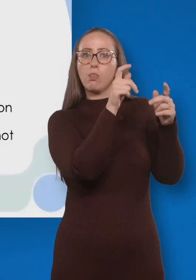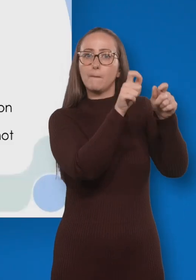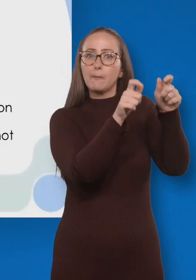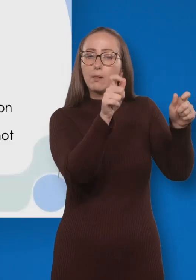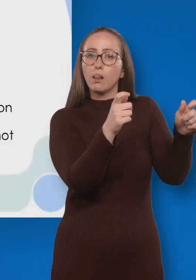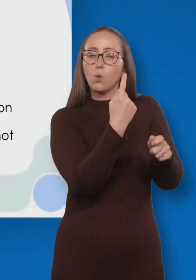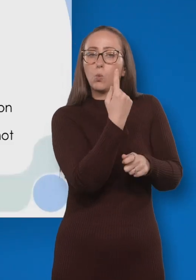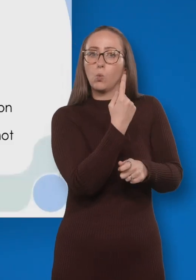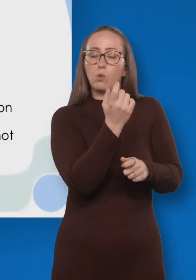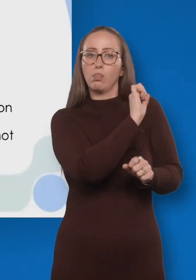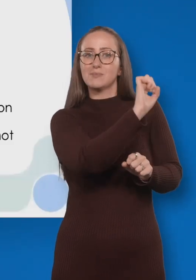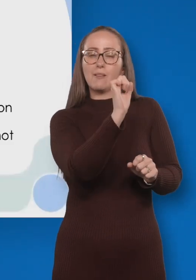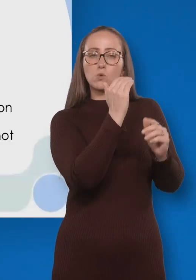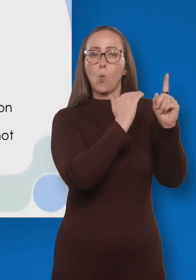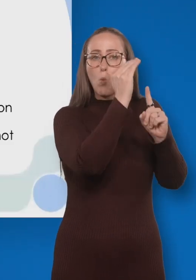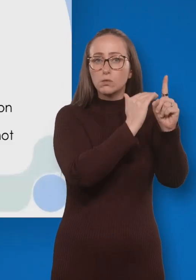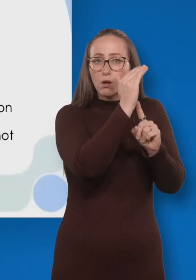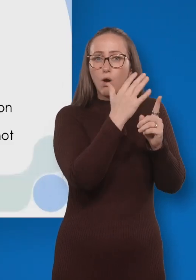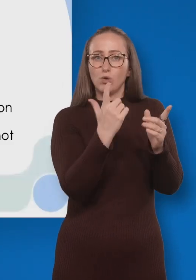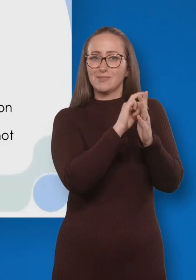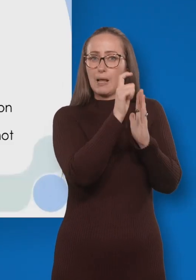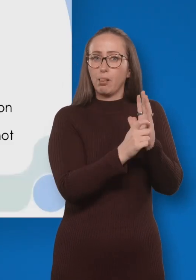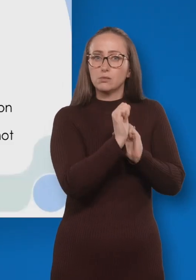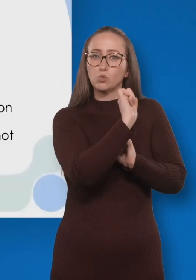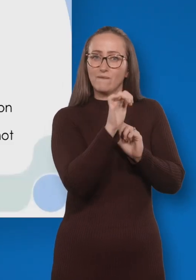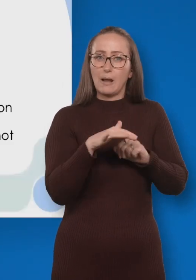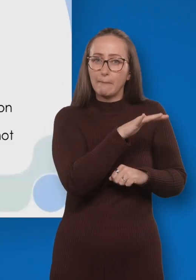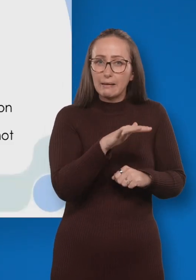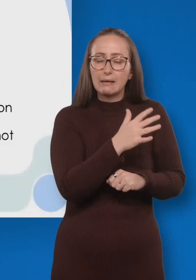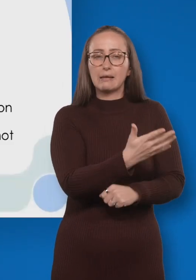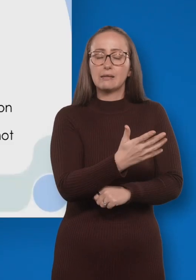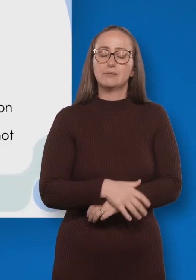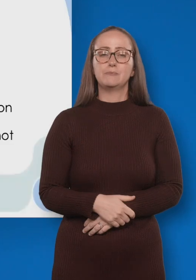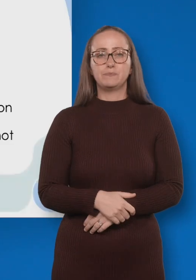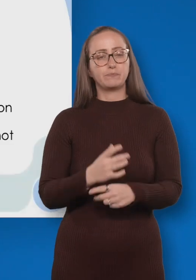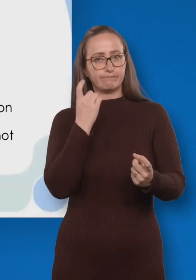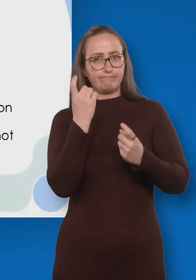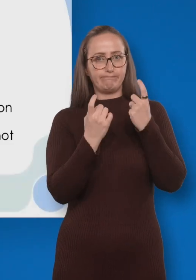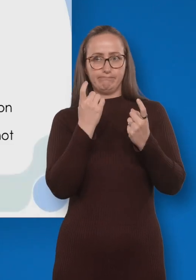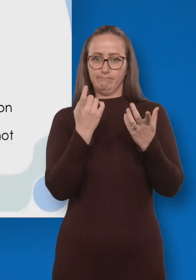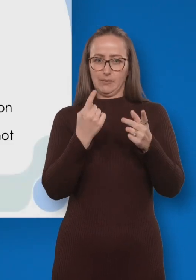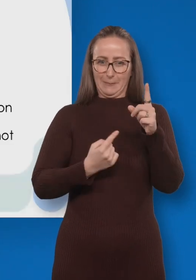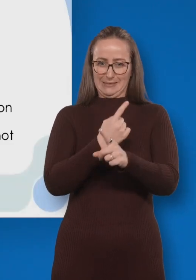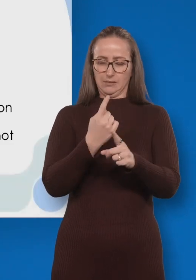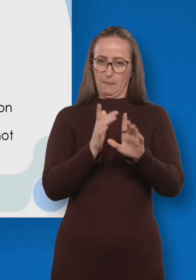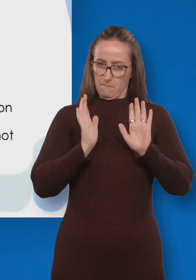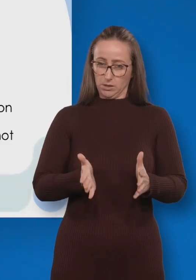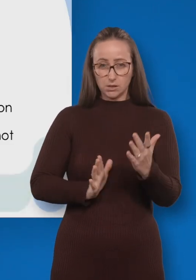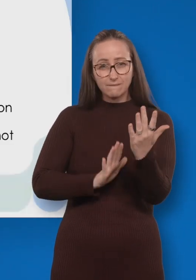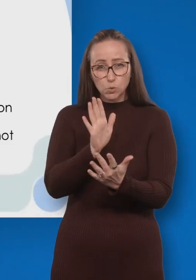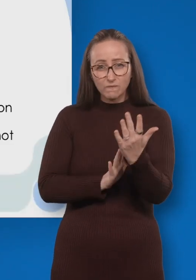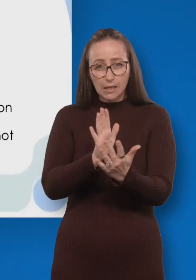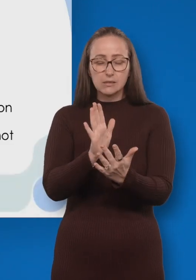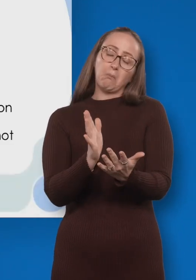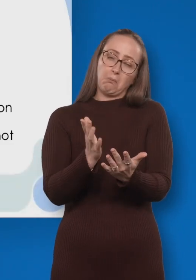with who are elderly or disabled people in your family. And thinking about whether meetings have to be in person. If they could be online, it